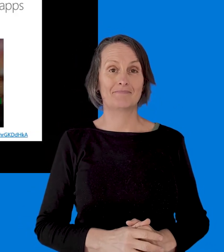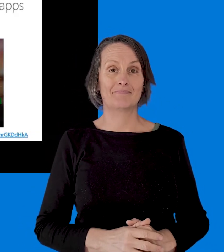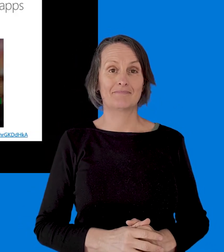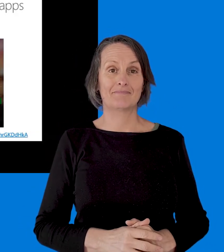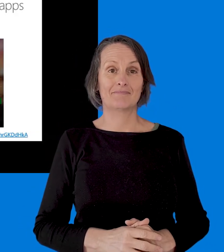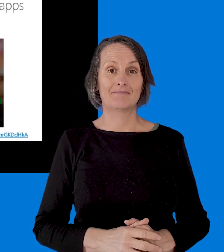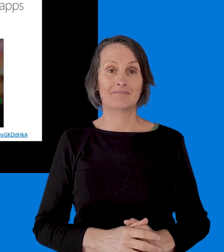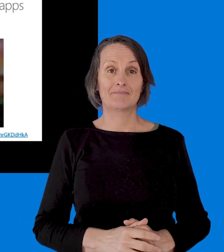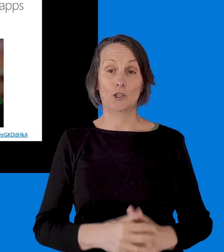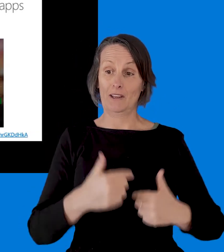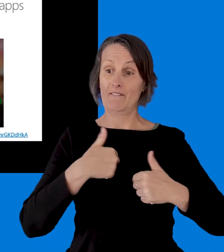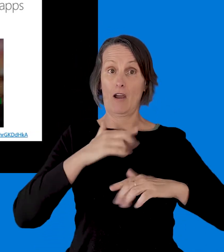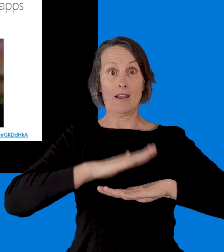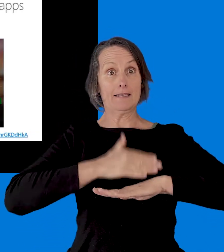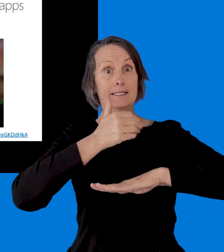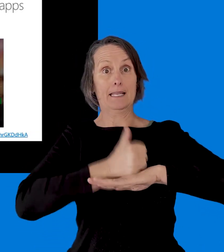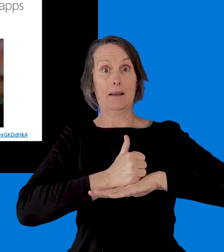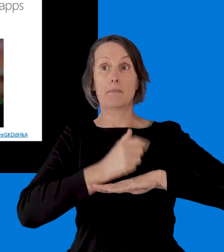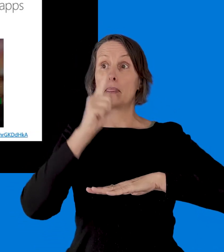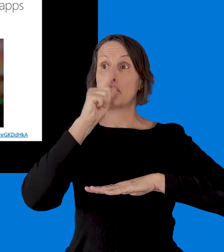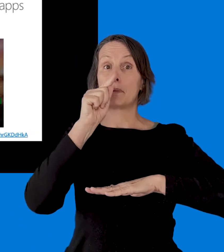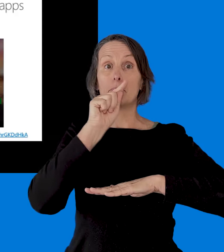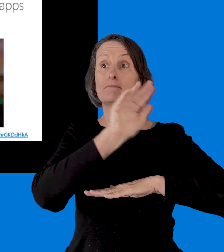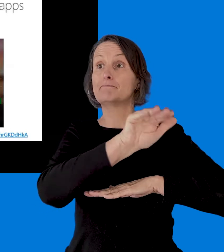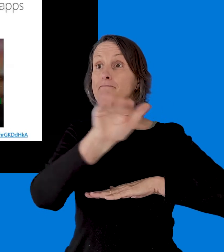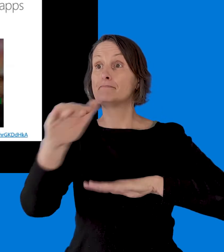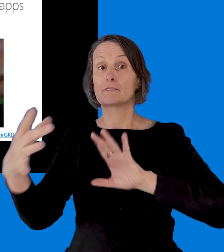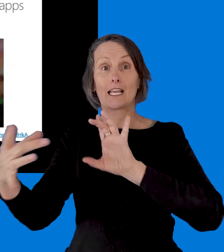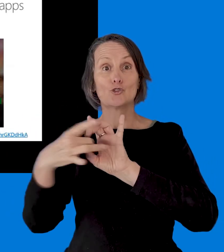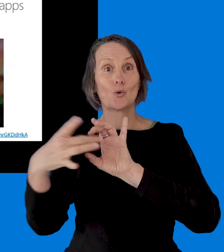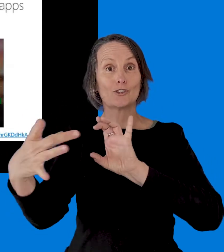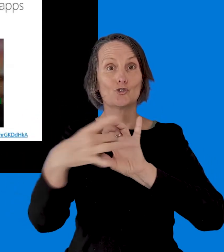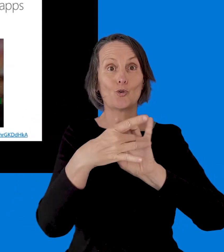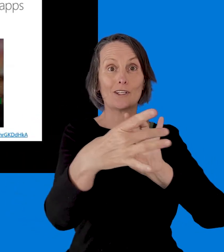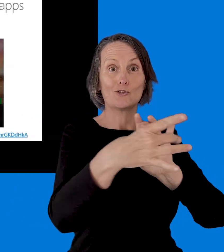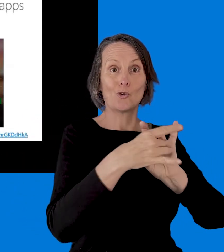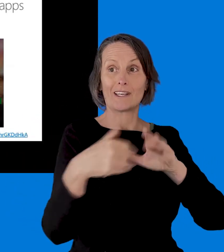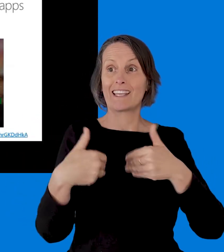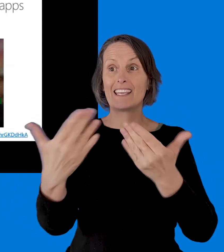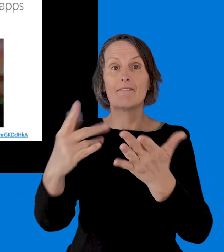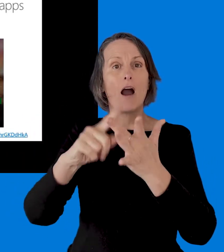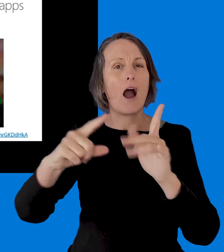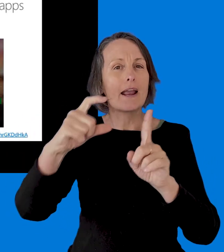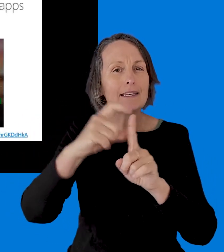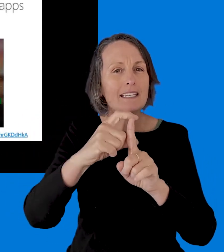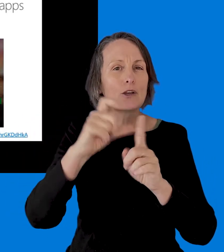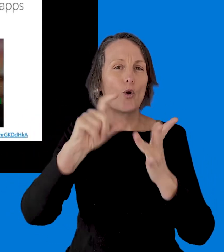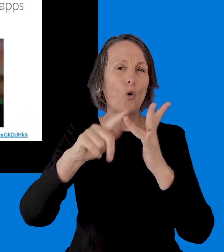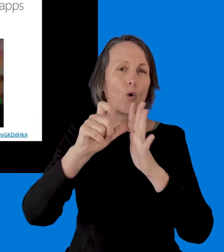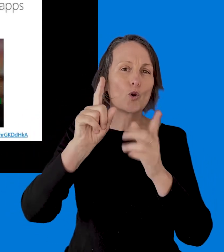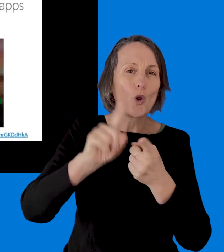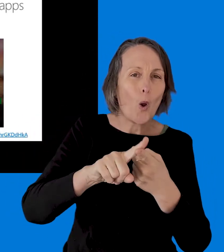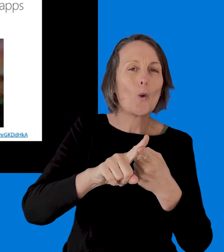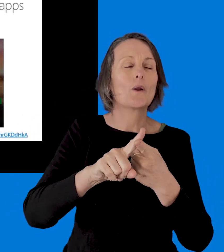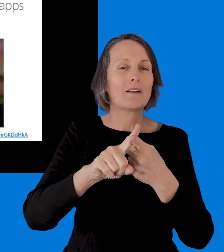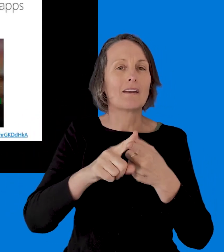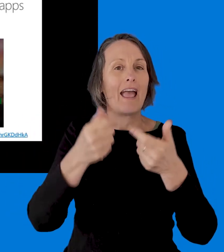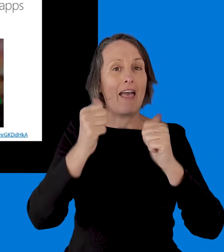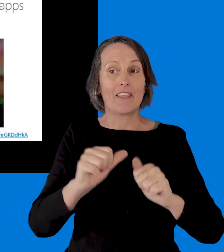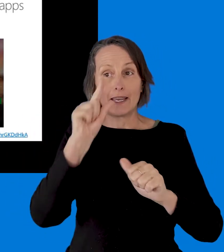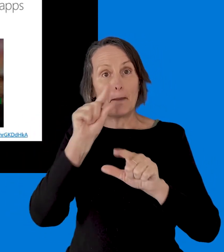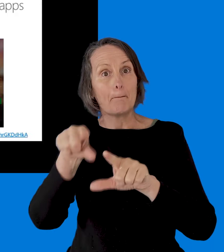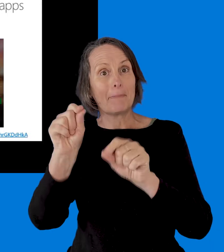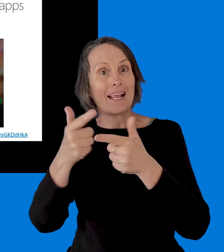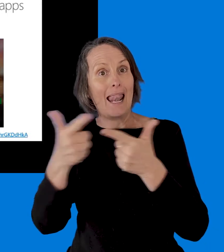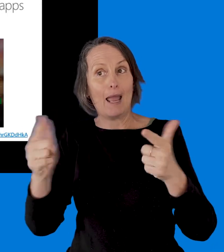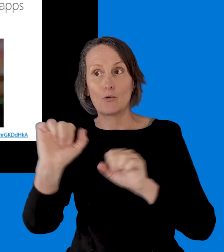joining that session. So you create the session, and then people can join that. And then you have the session ID, you specify your name,